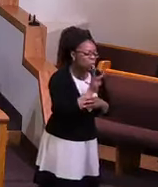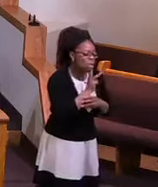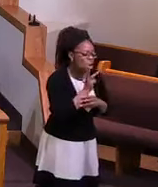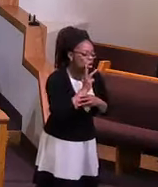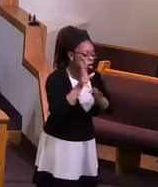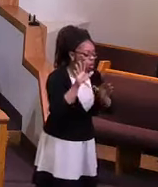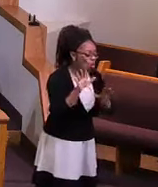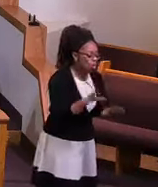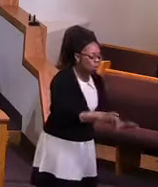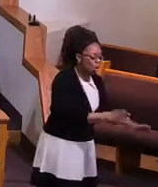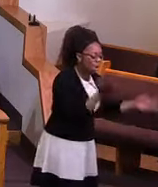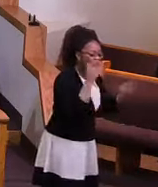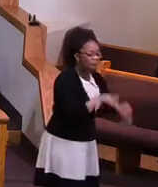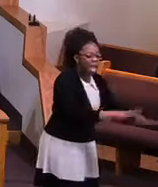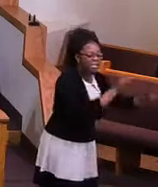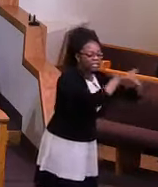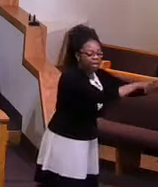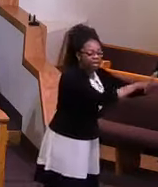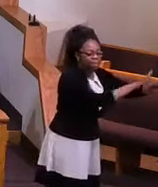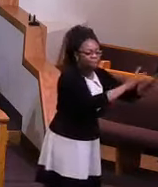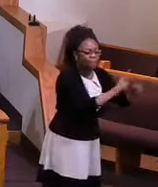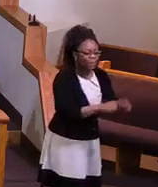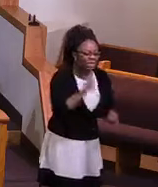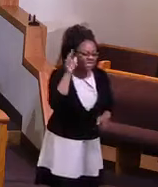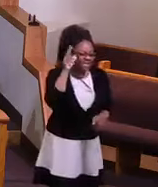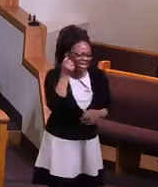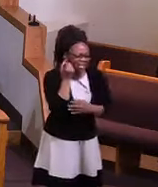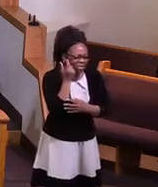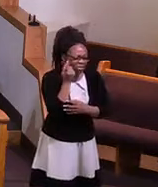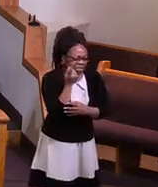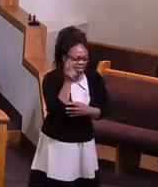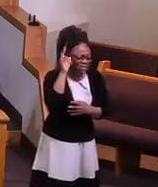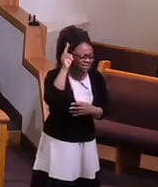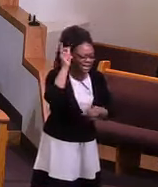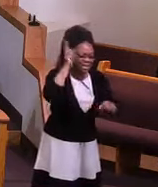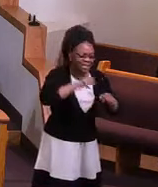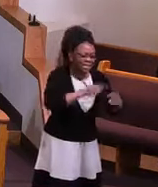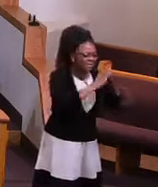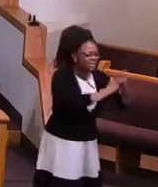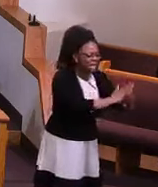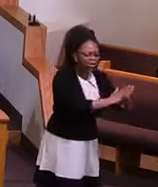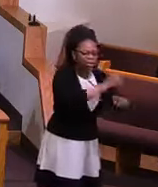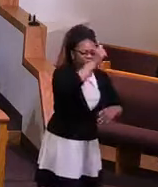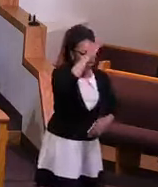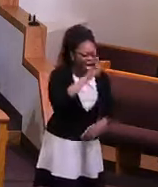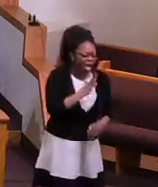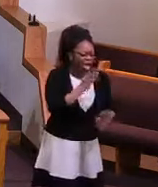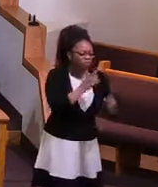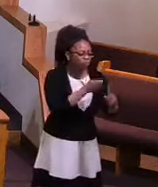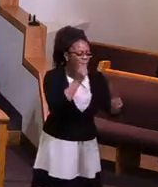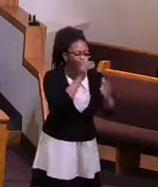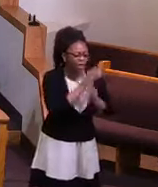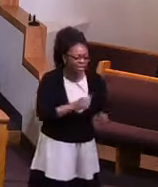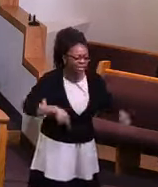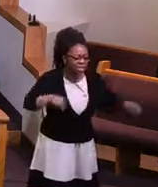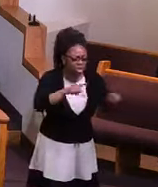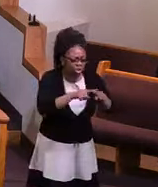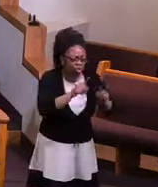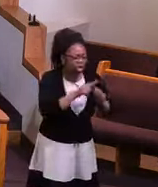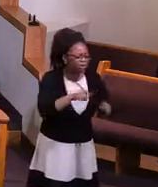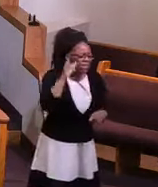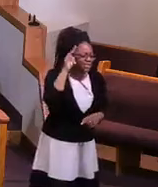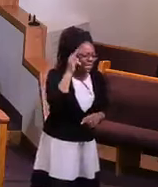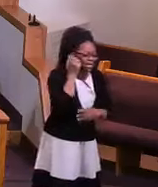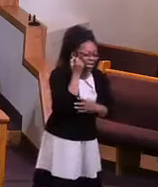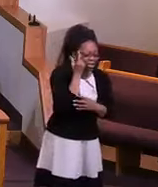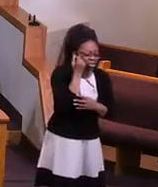But I'm going to tell you something. Satan understands that Satan cannot stop God from blessing you. But Satan